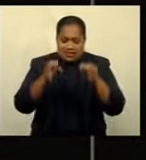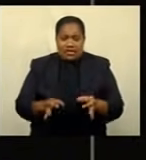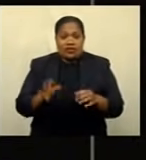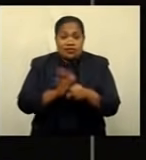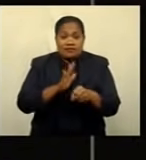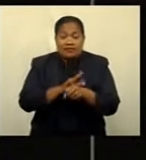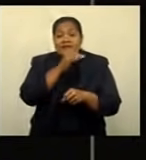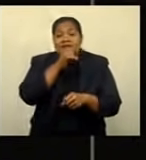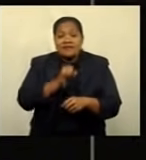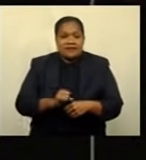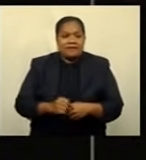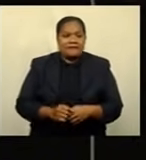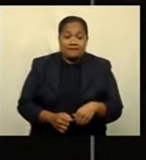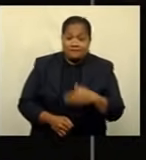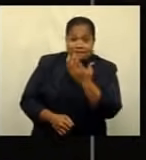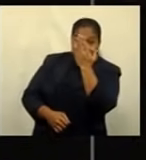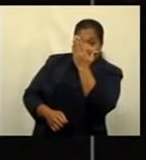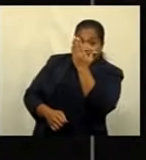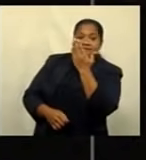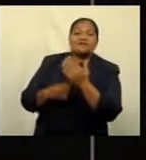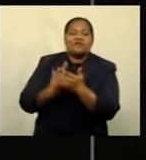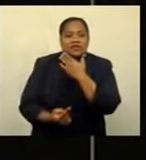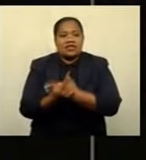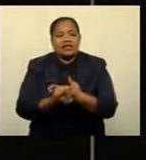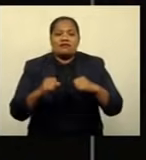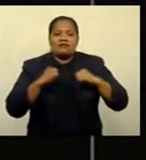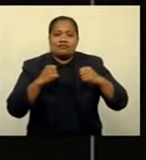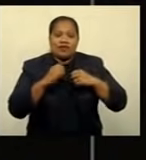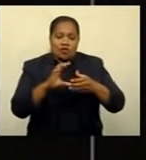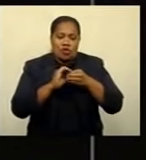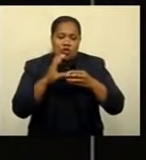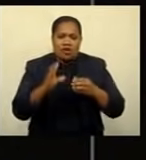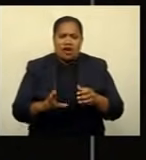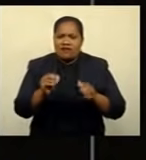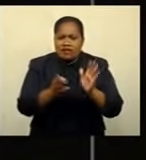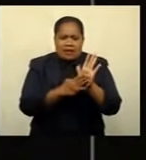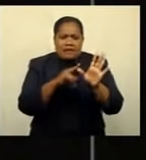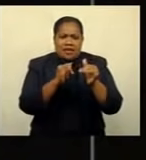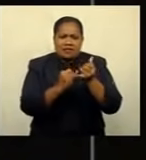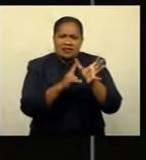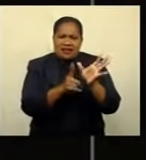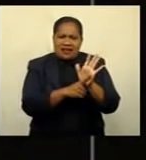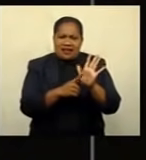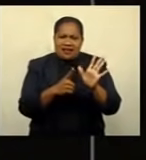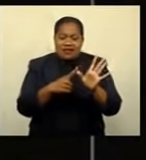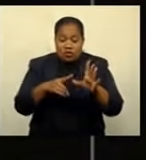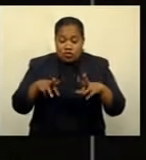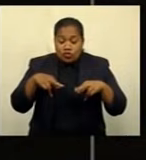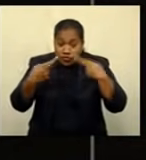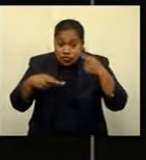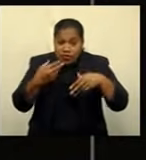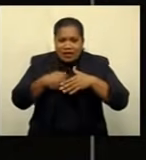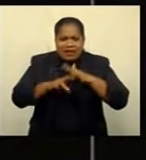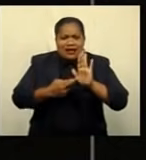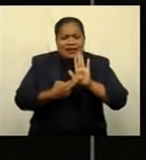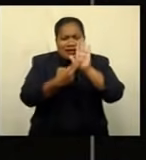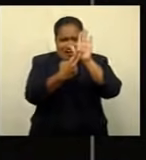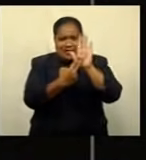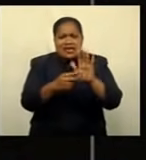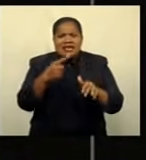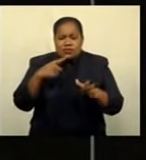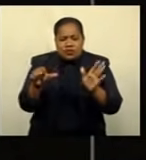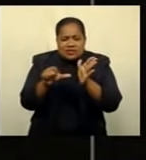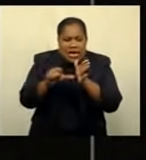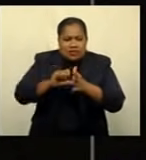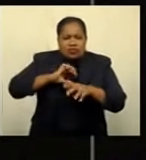Tariqul Islam, who is now the proud owner of Masala Twist restaurant in Nandi, says it was initially a bit difficult to adapt. However,